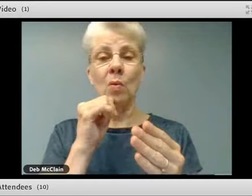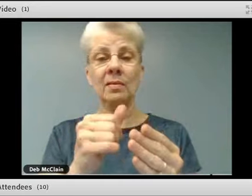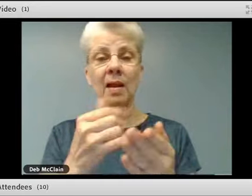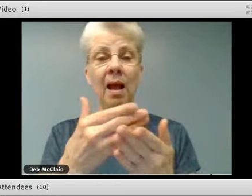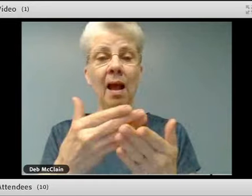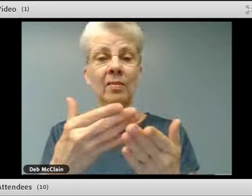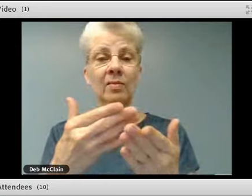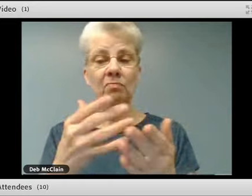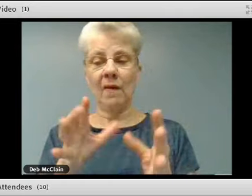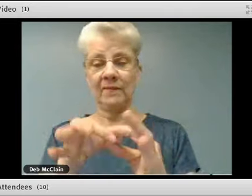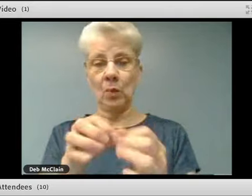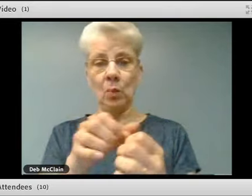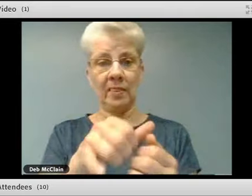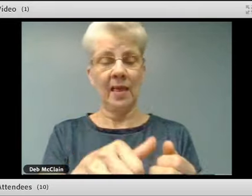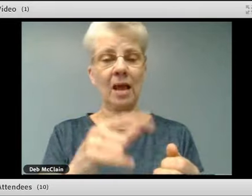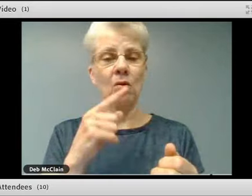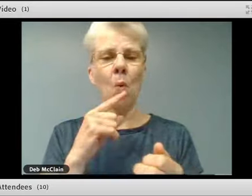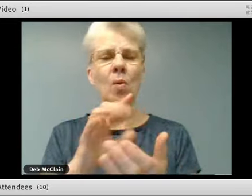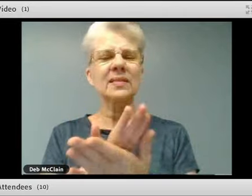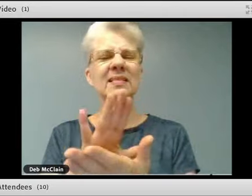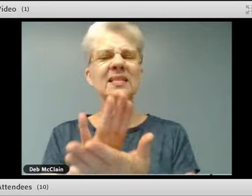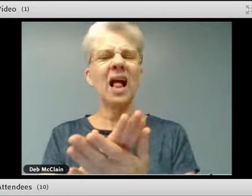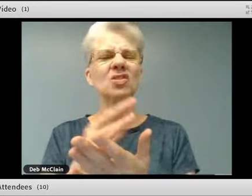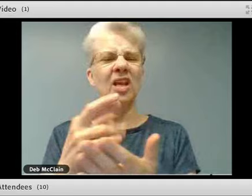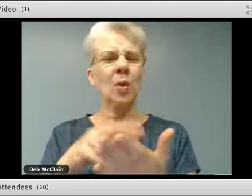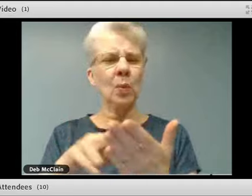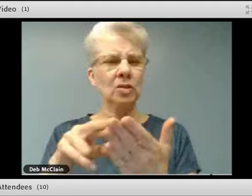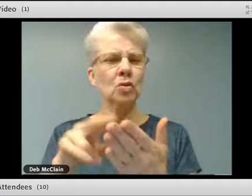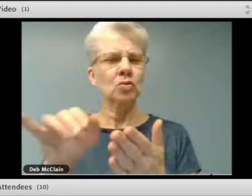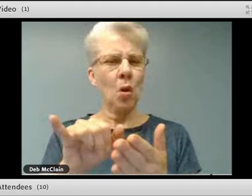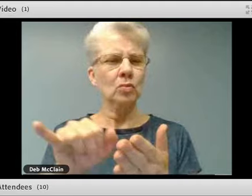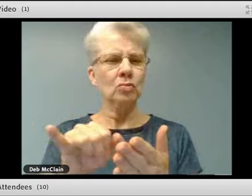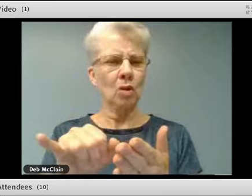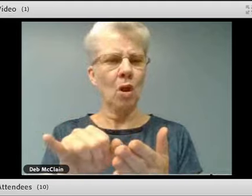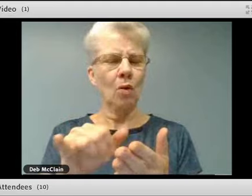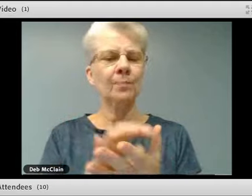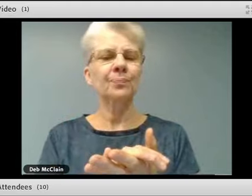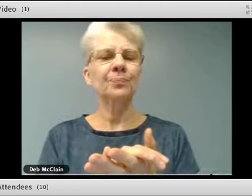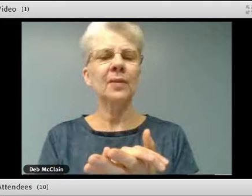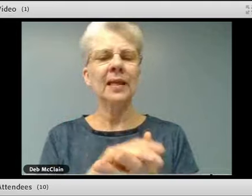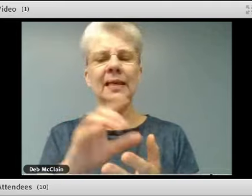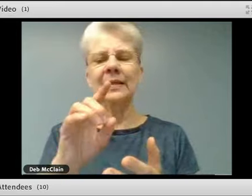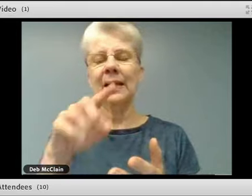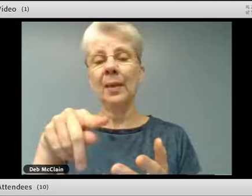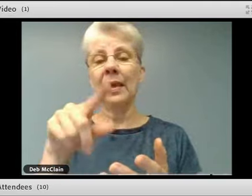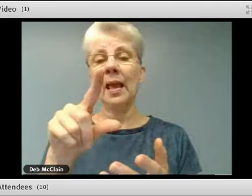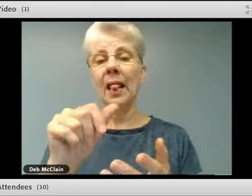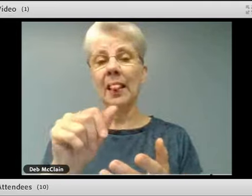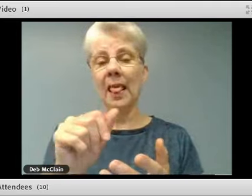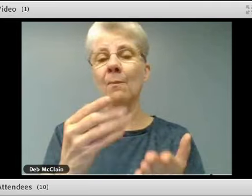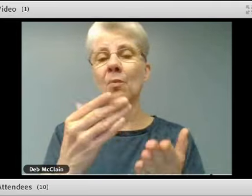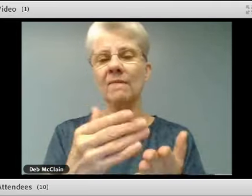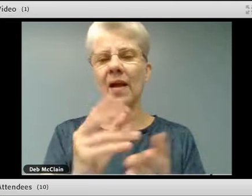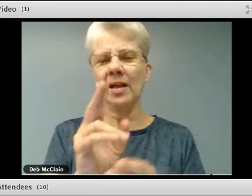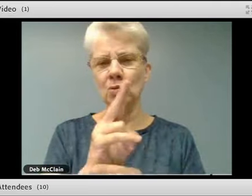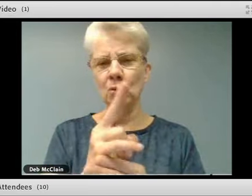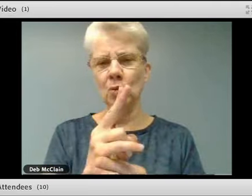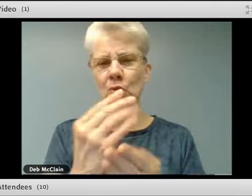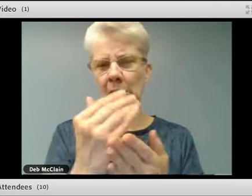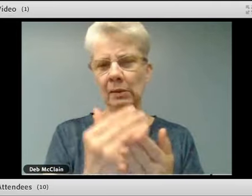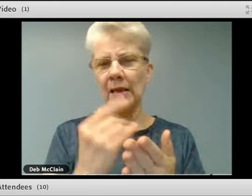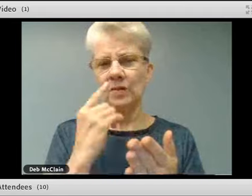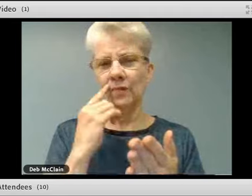research as well. The DPLA does provide user guides for these as well as an additional user